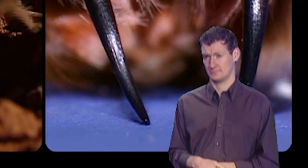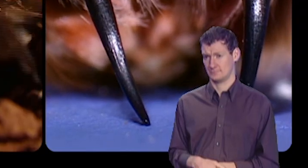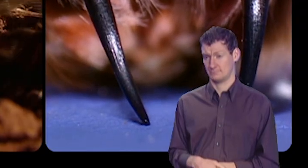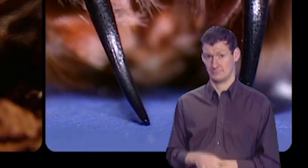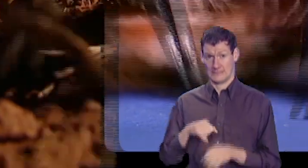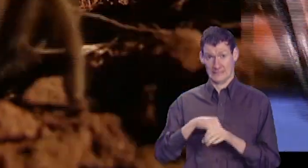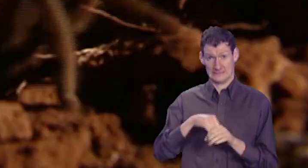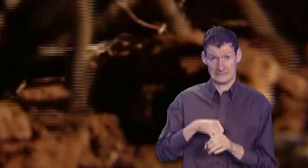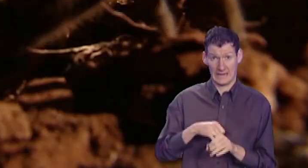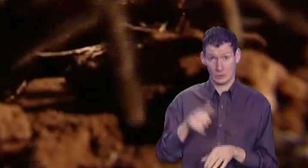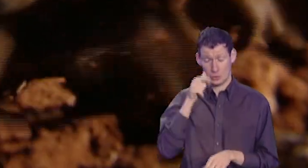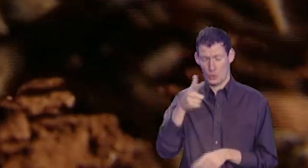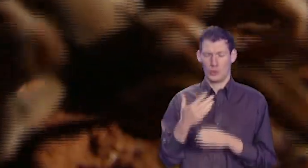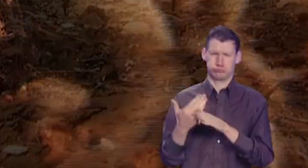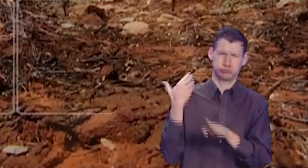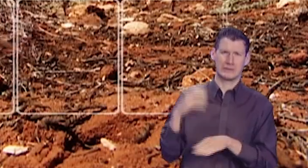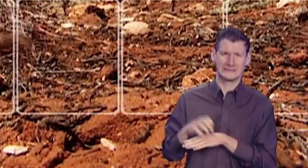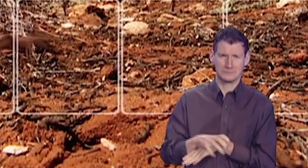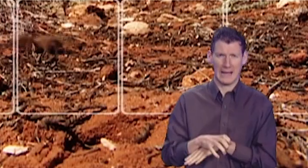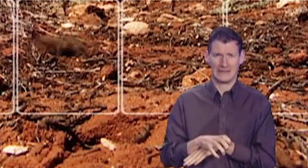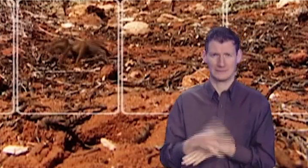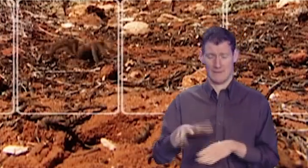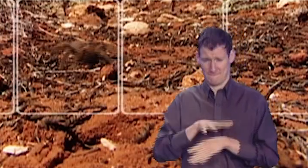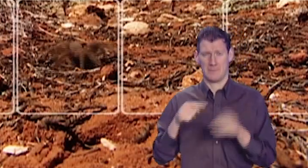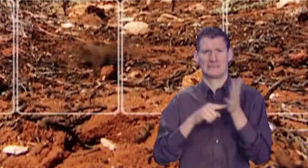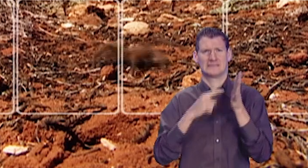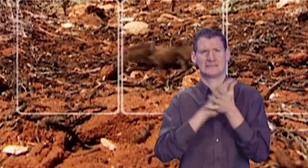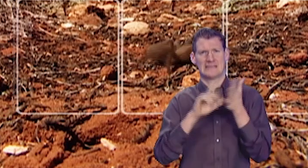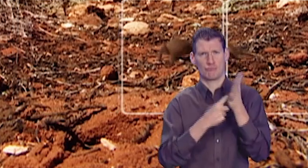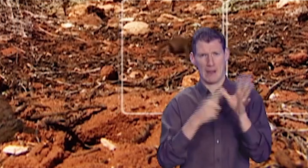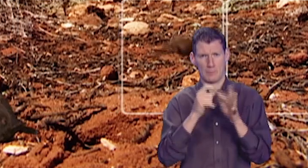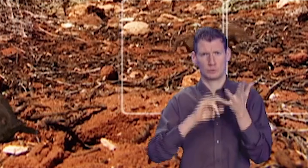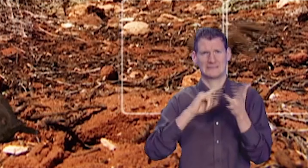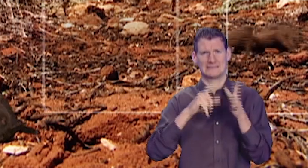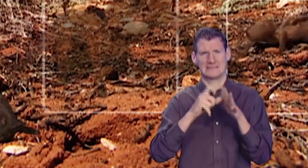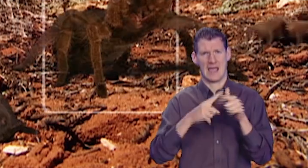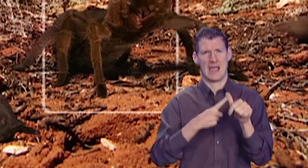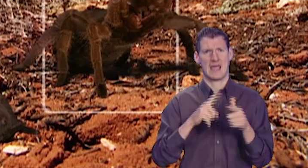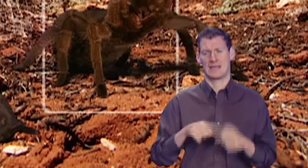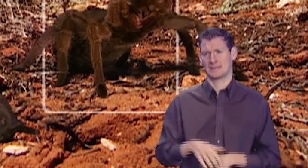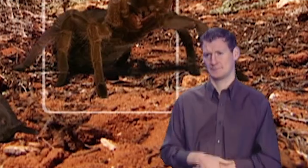To scientists, they're known as the primitive spiders of the family Theraphosidae.